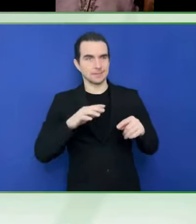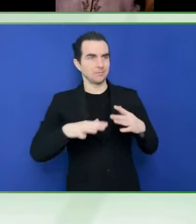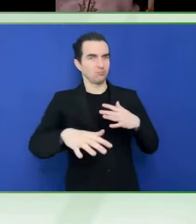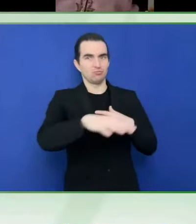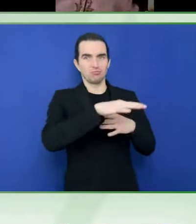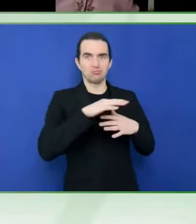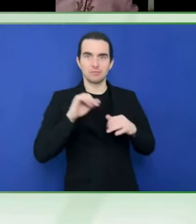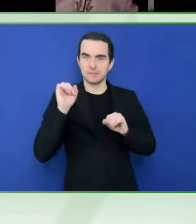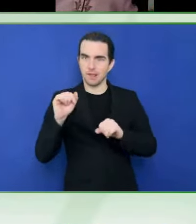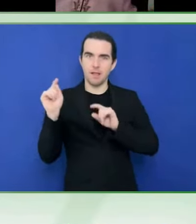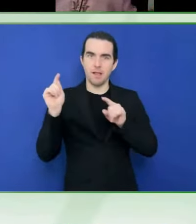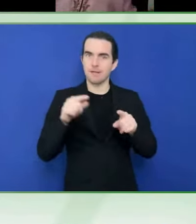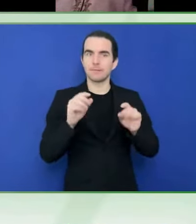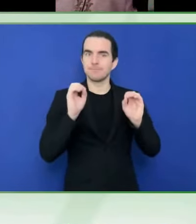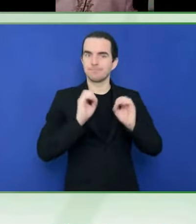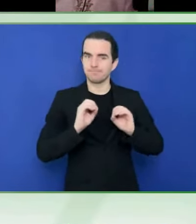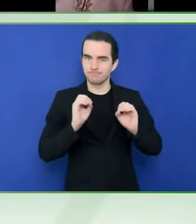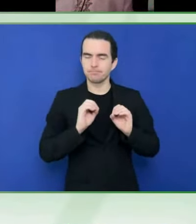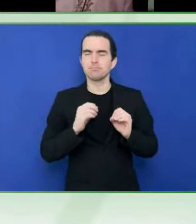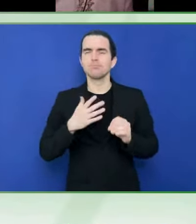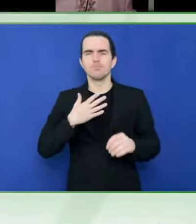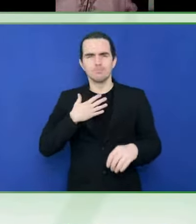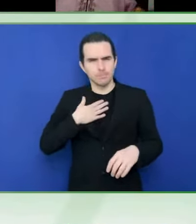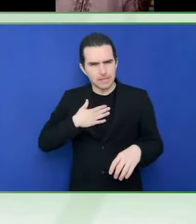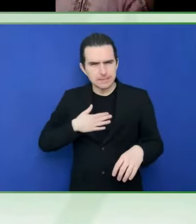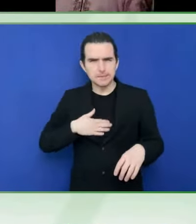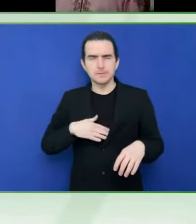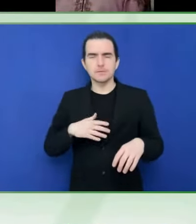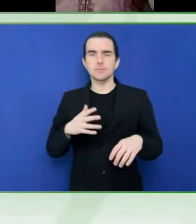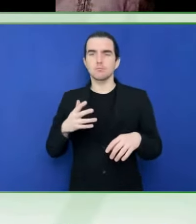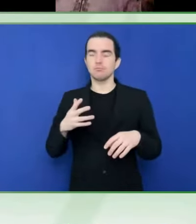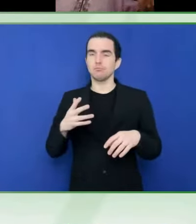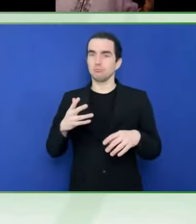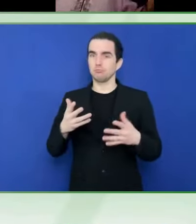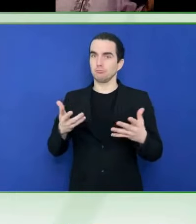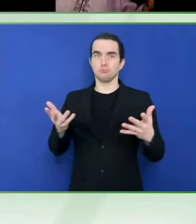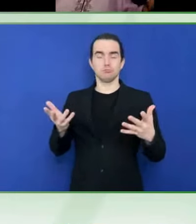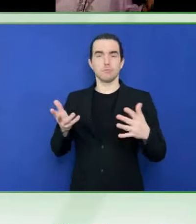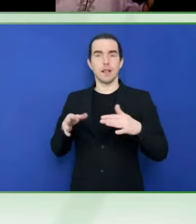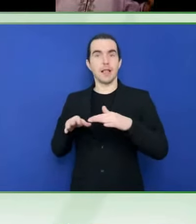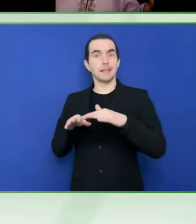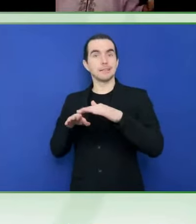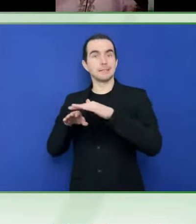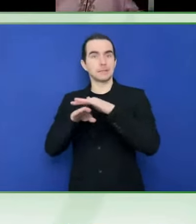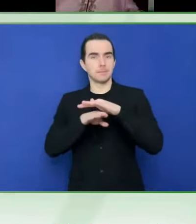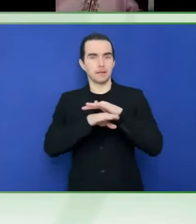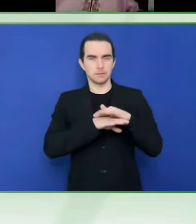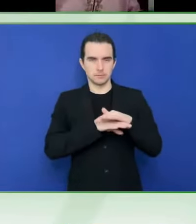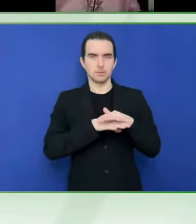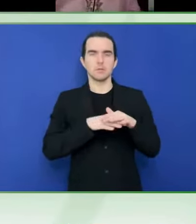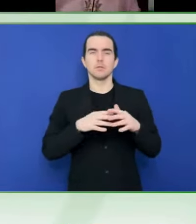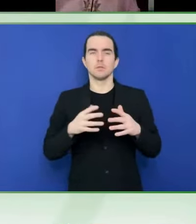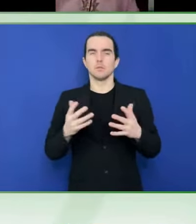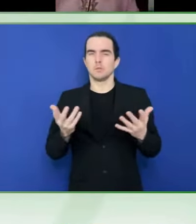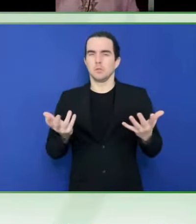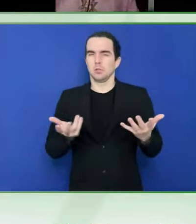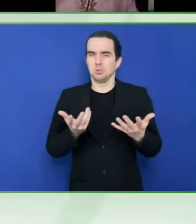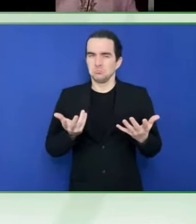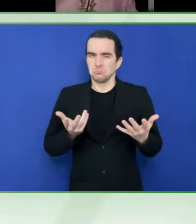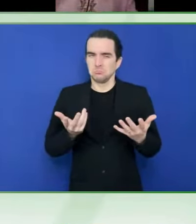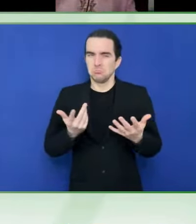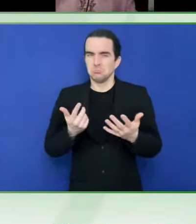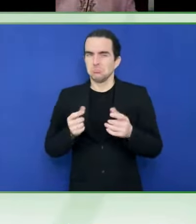on this issue. So through access to hope,